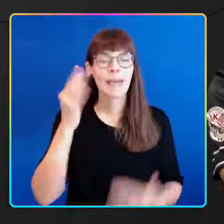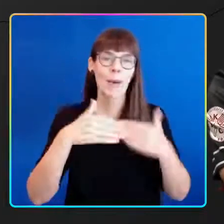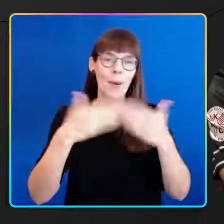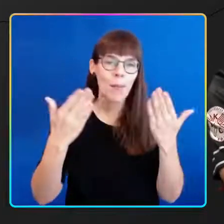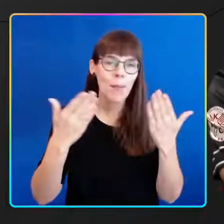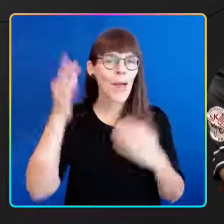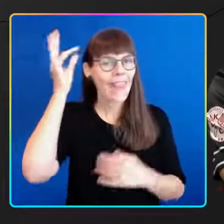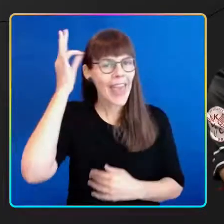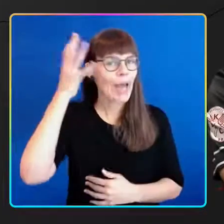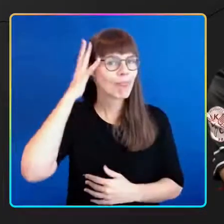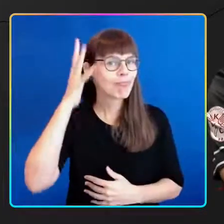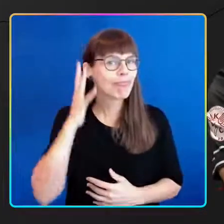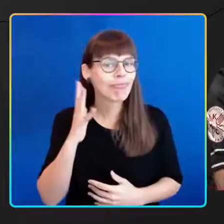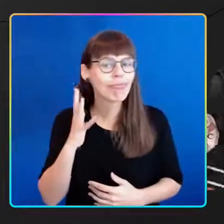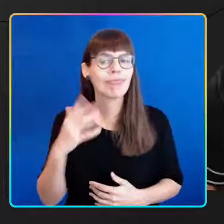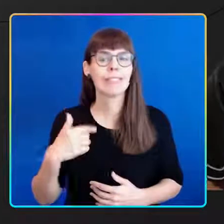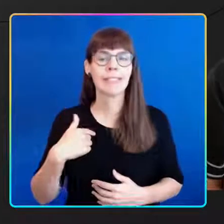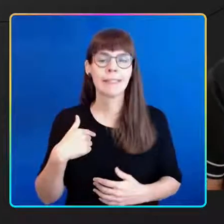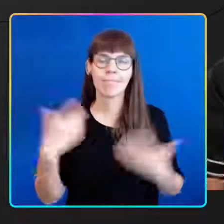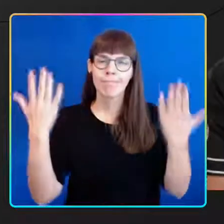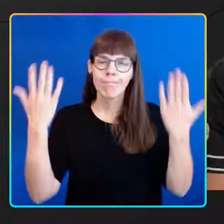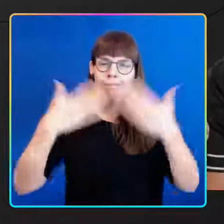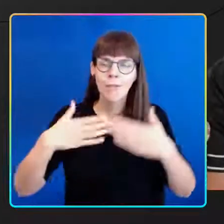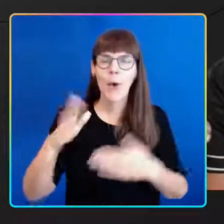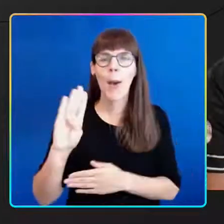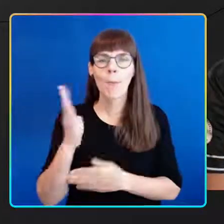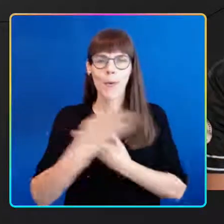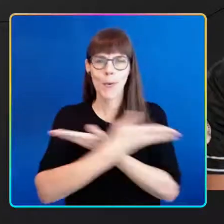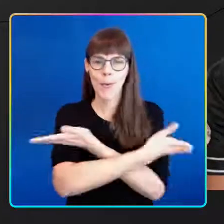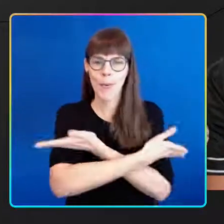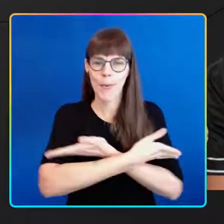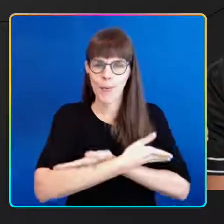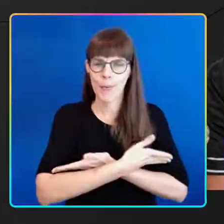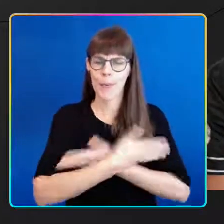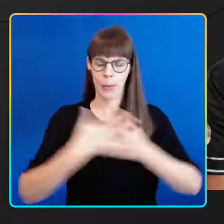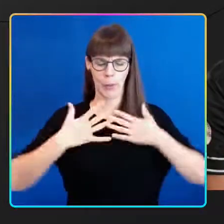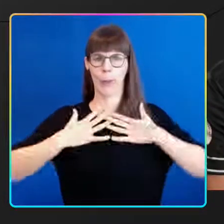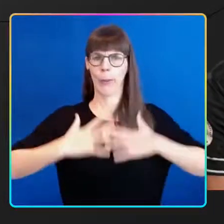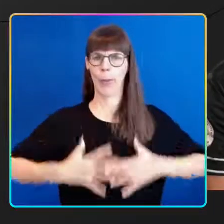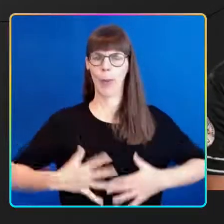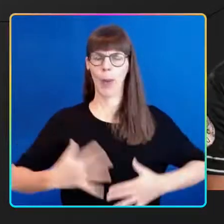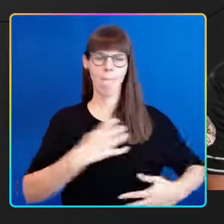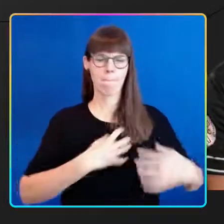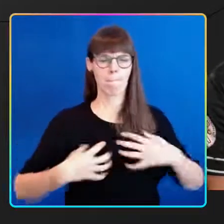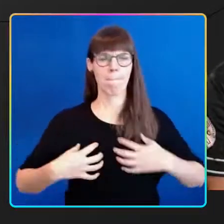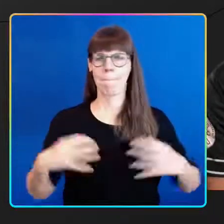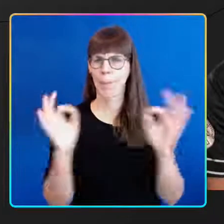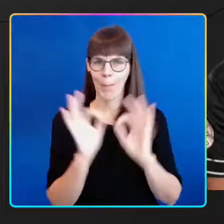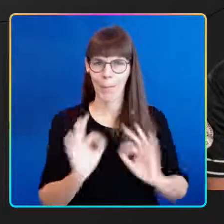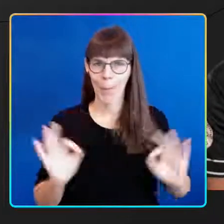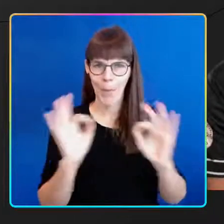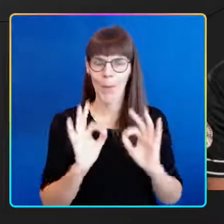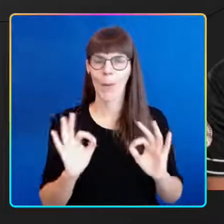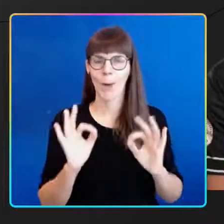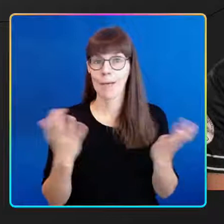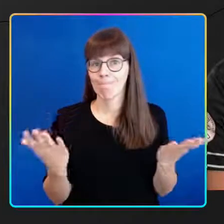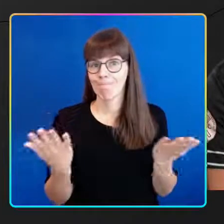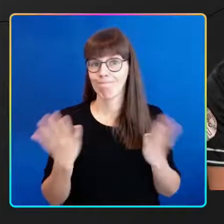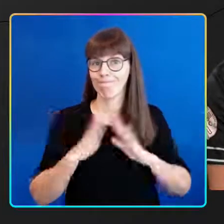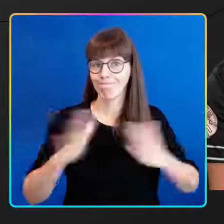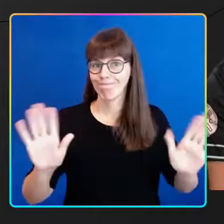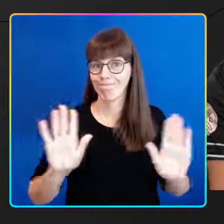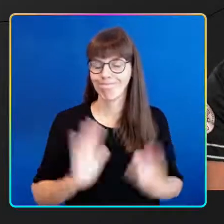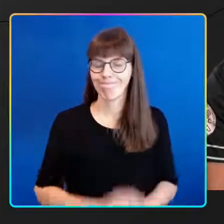today I'm wearing a navy blue t-shirt. Mine's a bit plainer than Hank's, so I have a lot more to tell you about it, really.